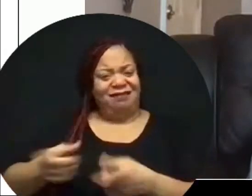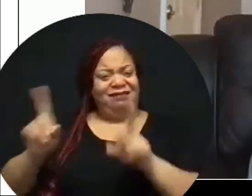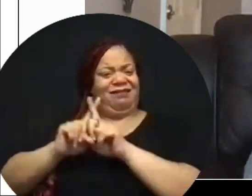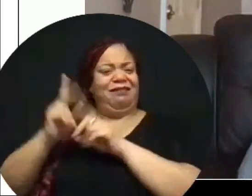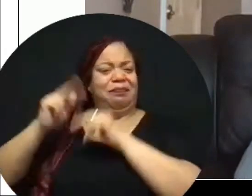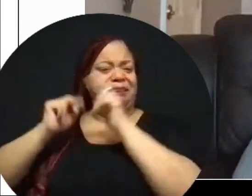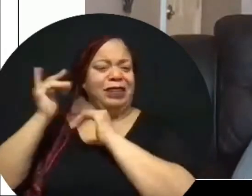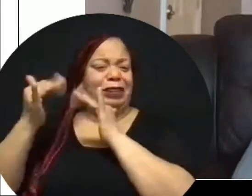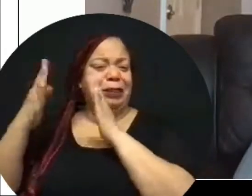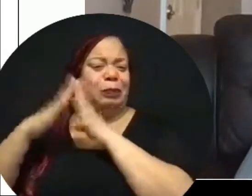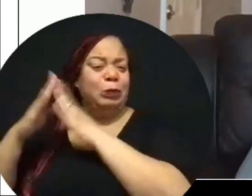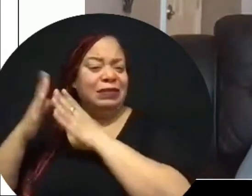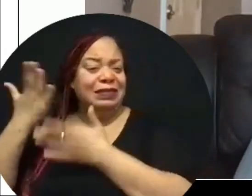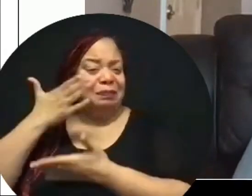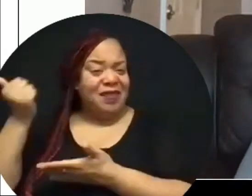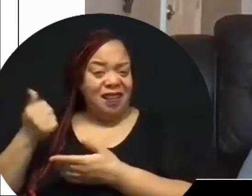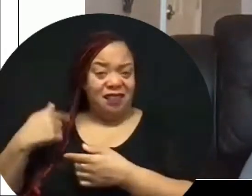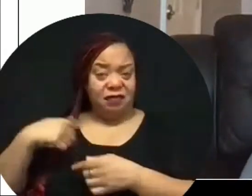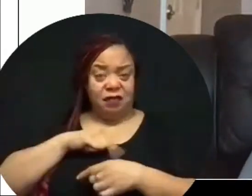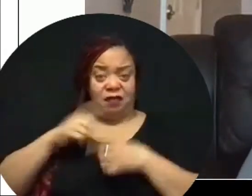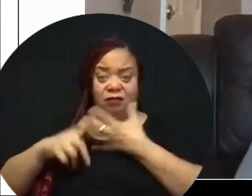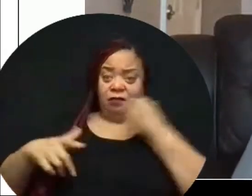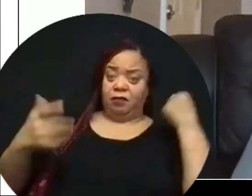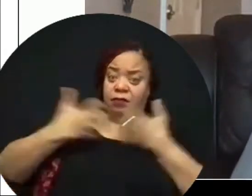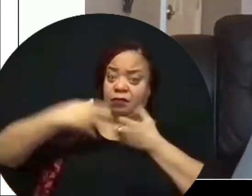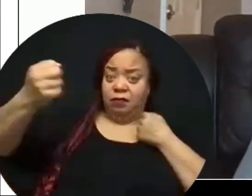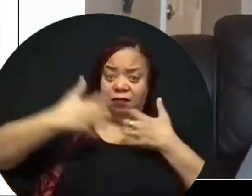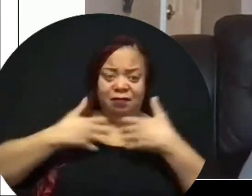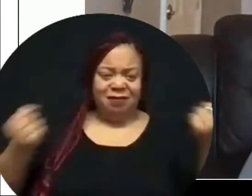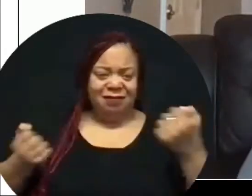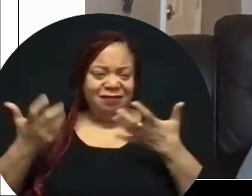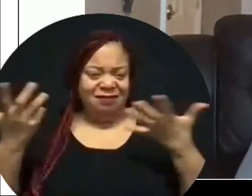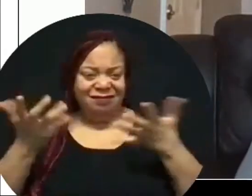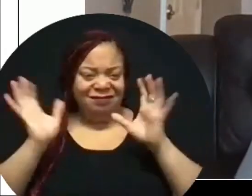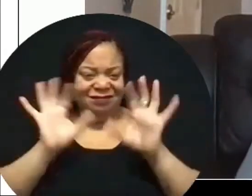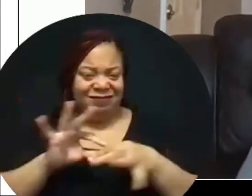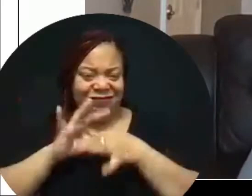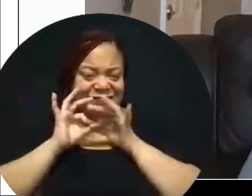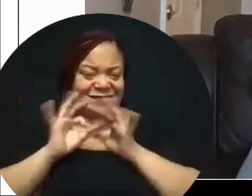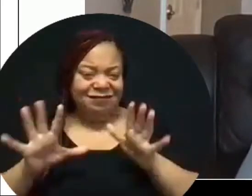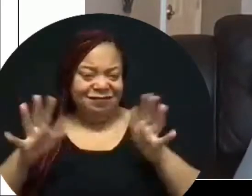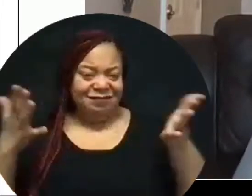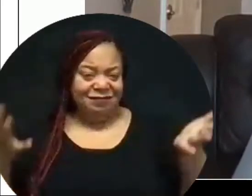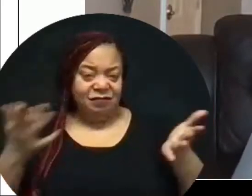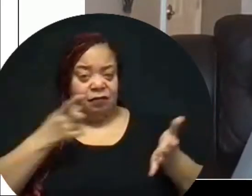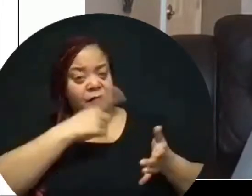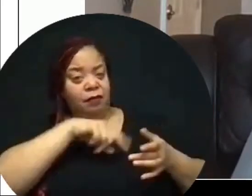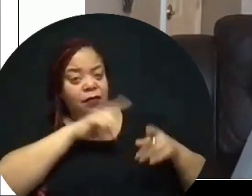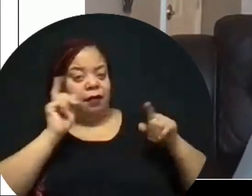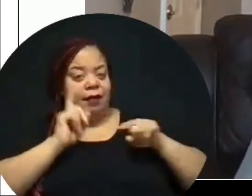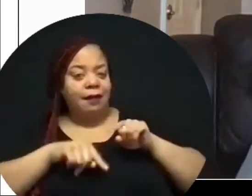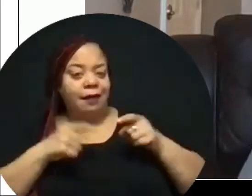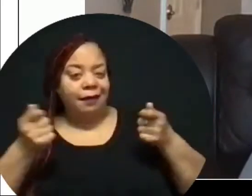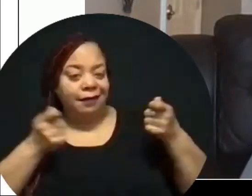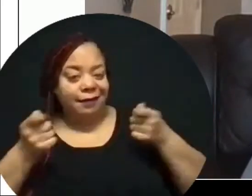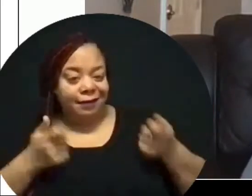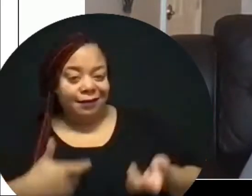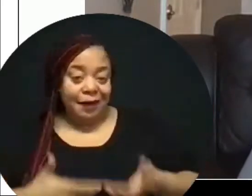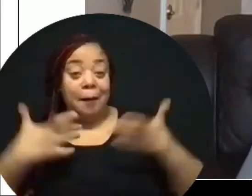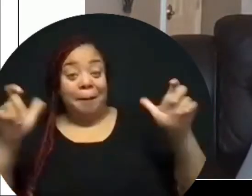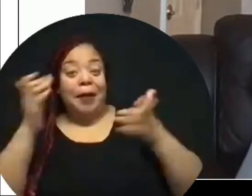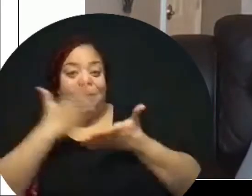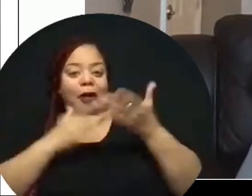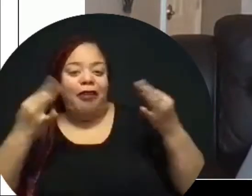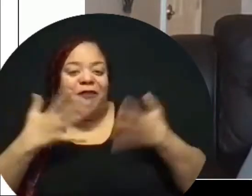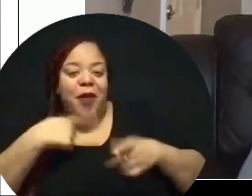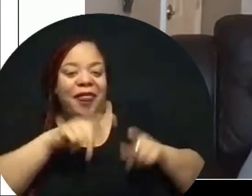stop it? How do we stop the damage that's going on? And that comes from multiple different types of direct action. That comes from also building support